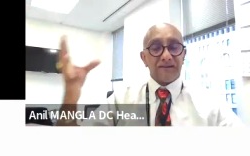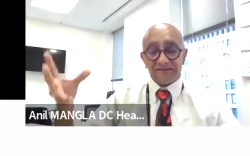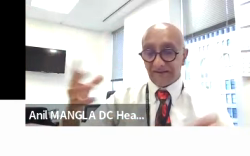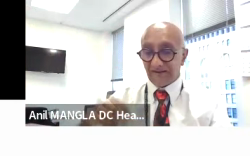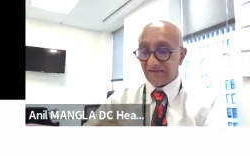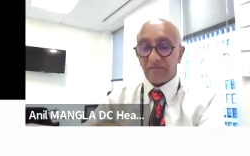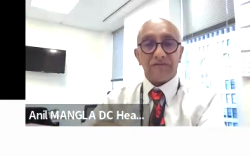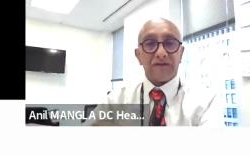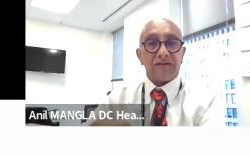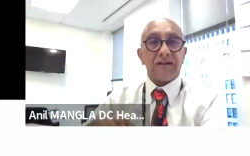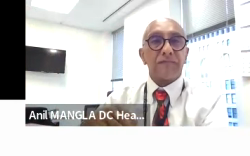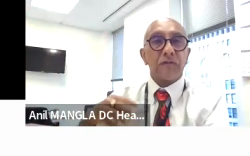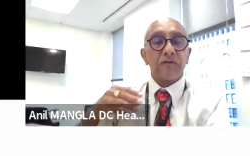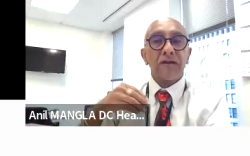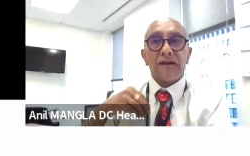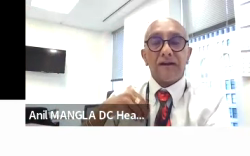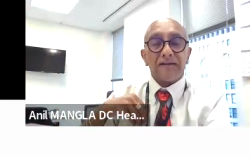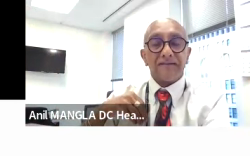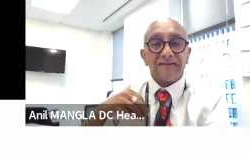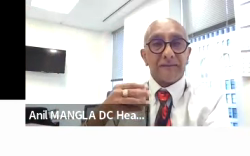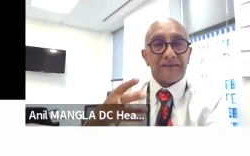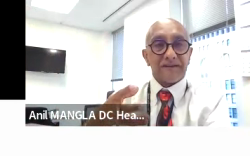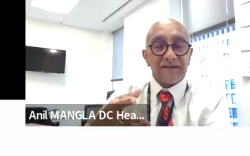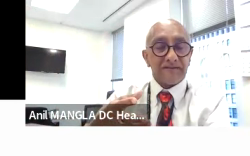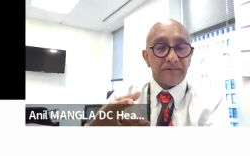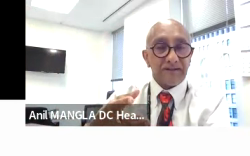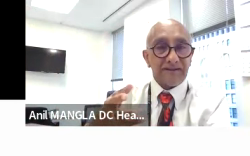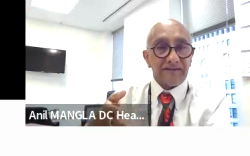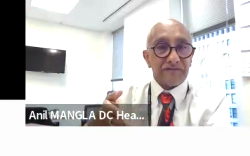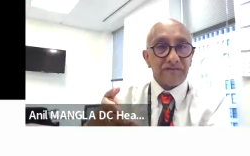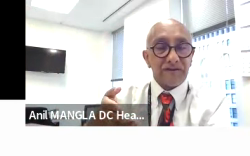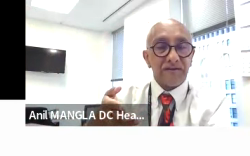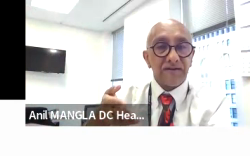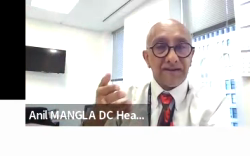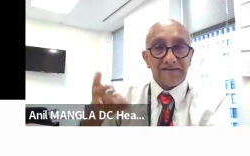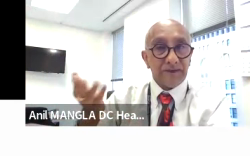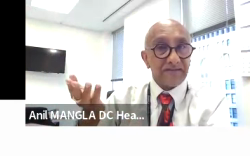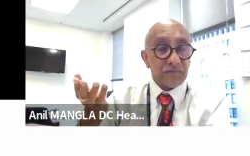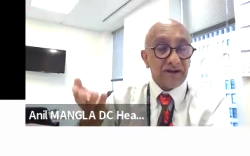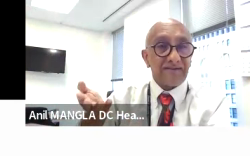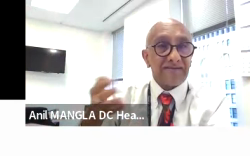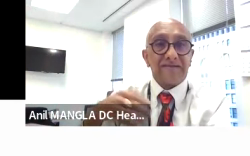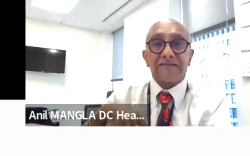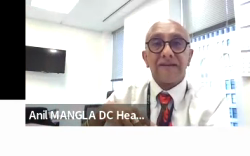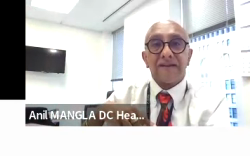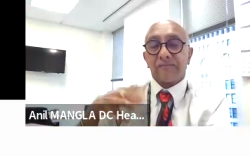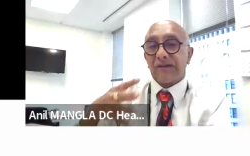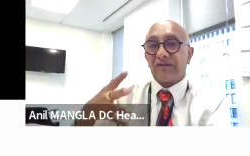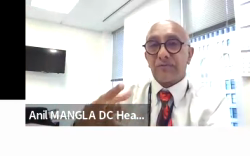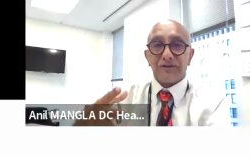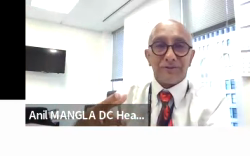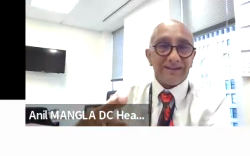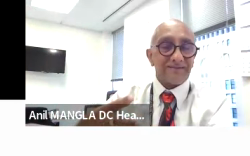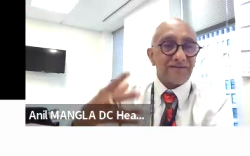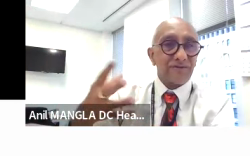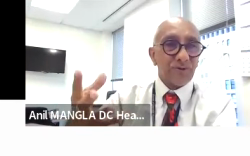more openness, and that's going to be very helpful. This is something that has been data-driven and is best practices,